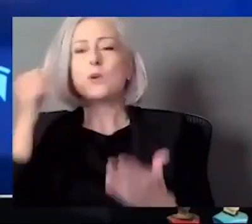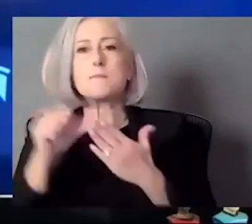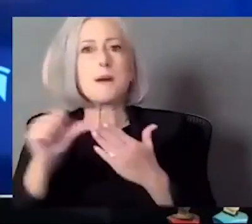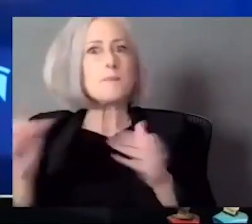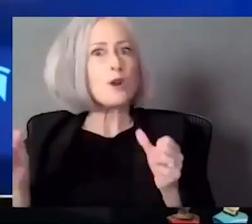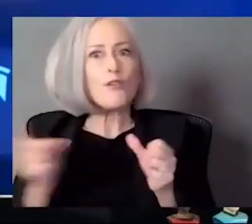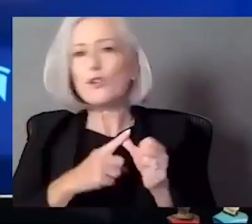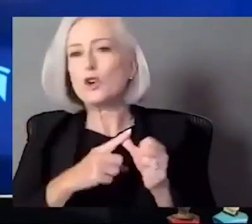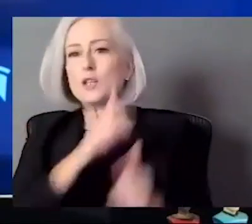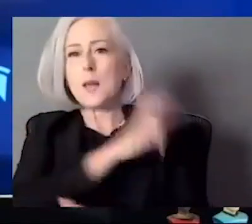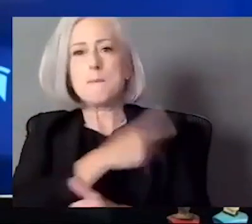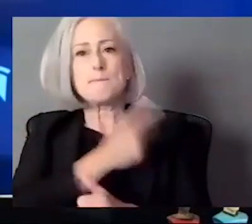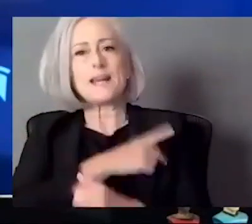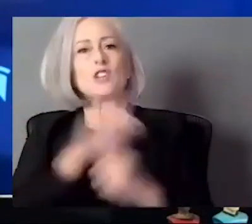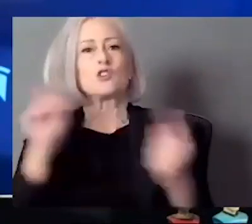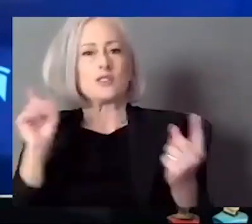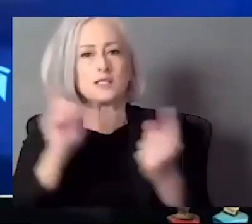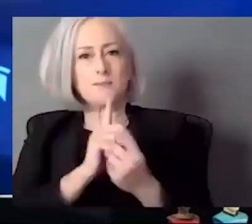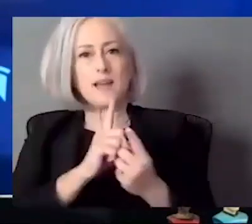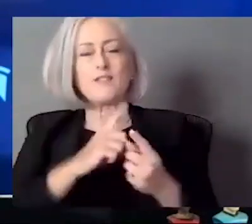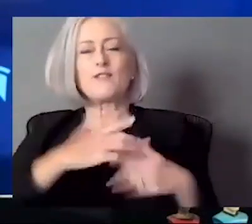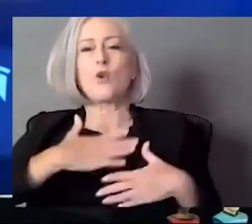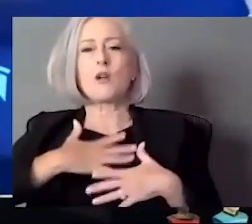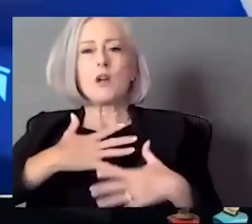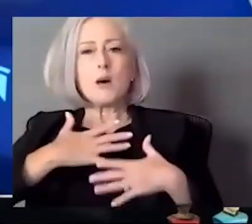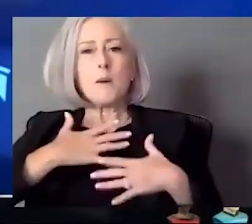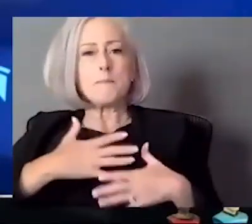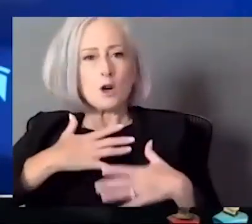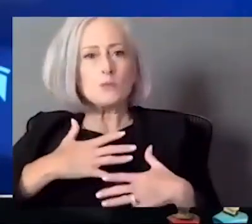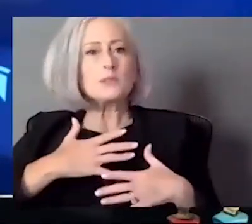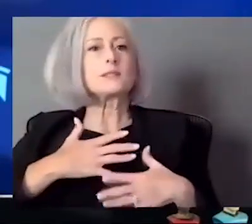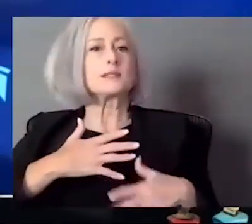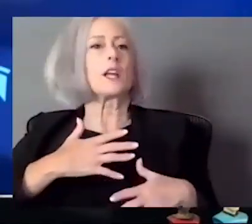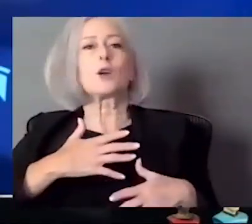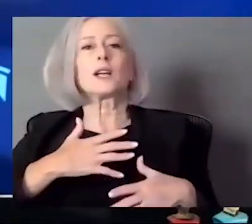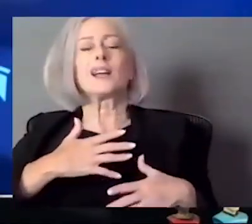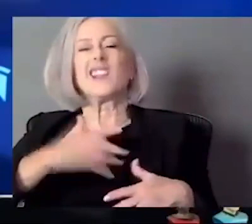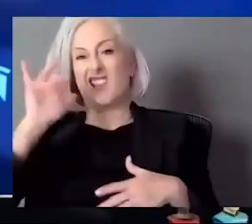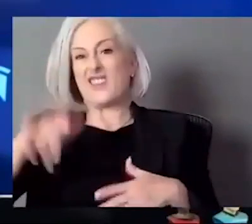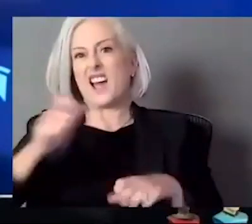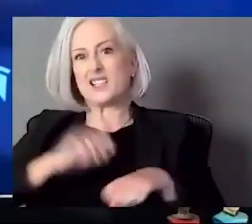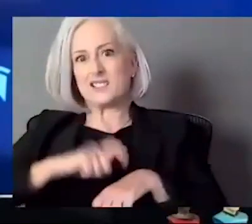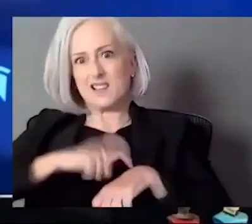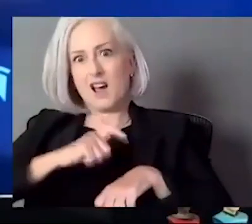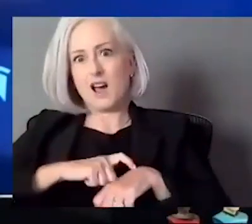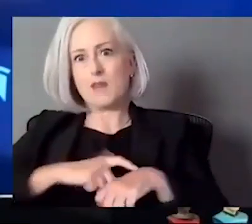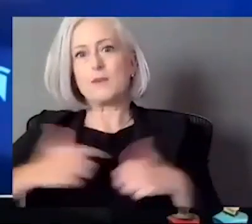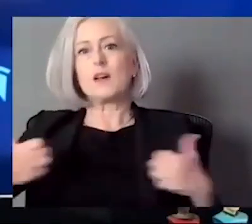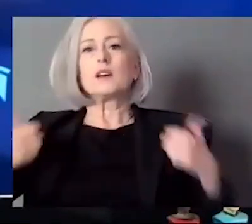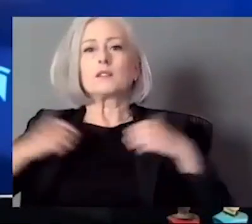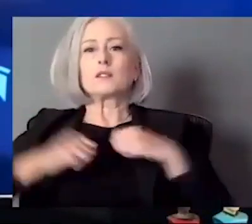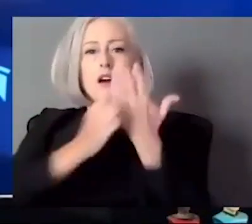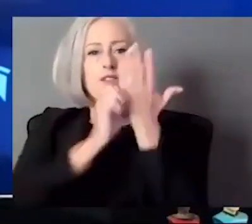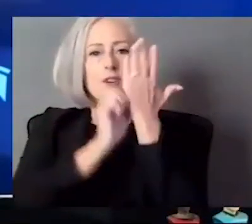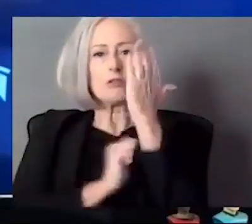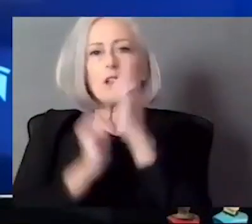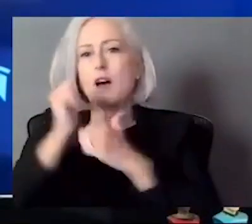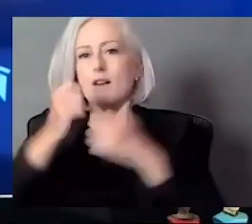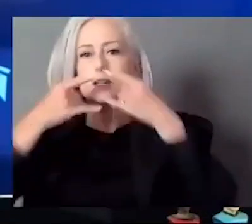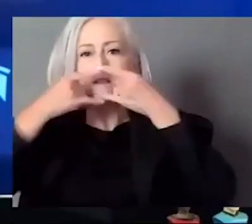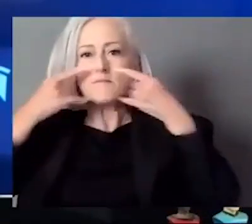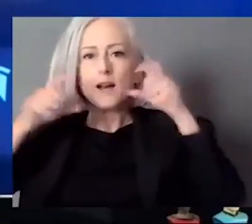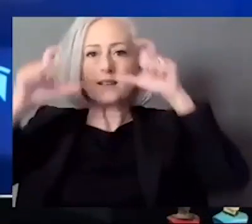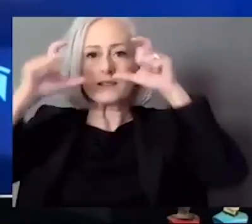into her room and to see her. And we had our whole space outfits on at that Yeah. time, so we didn't really know all the infection dynamics. And what I really remember